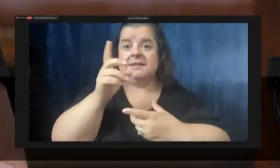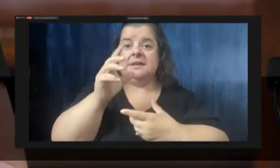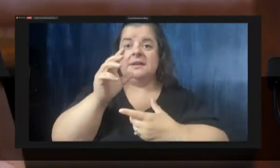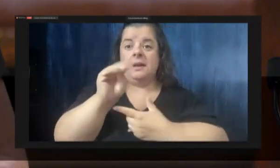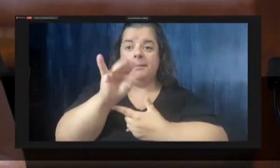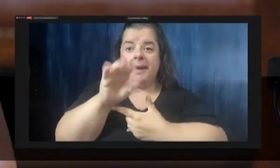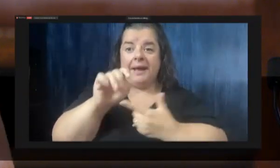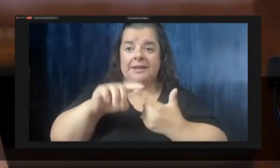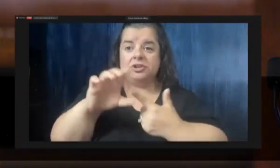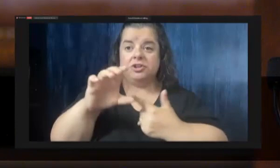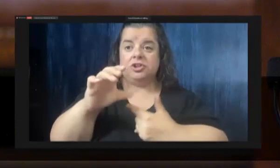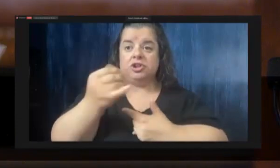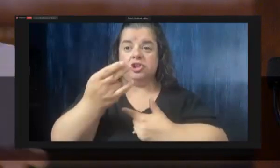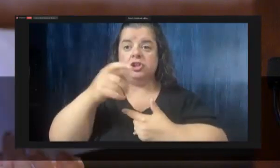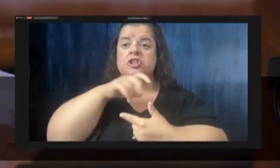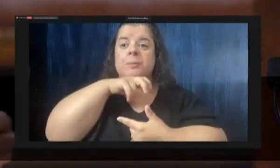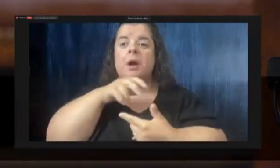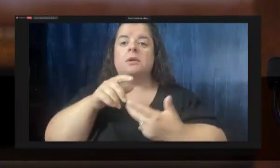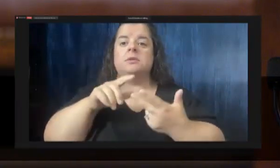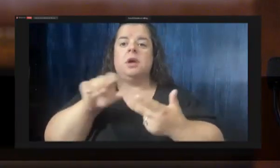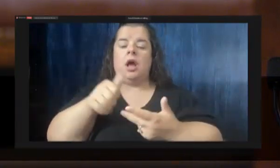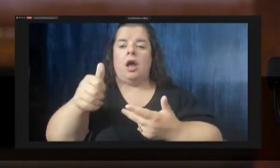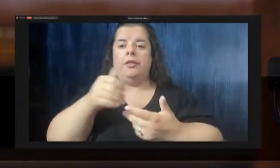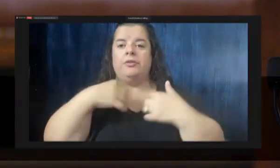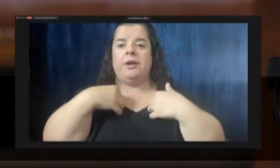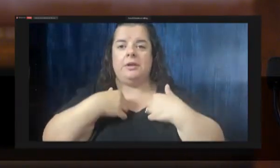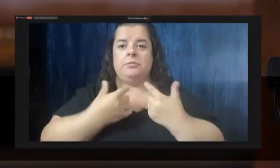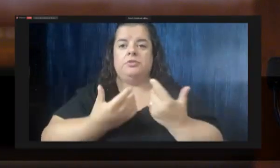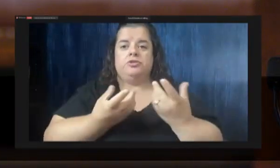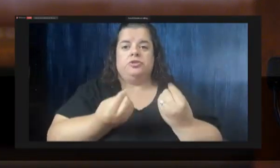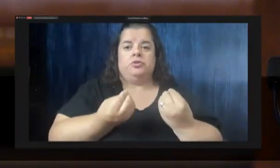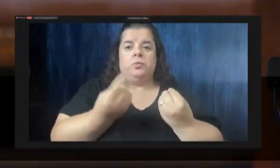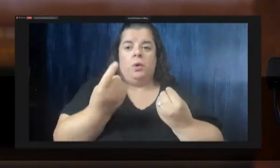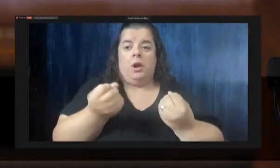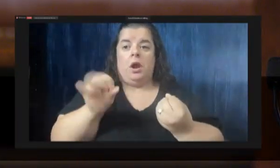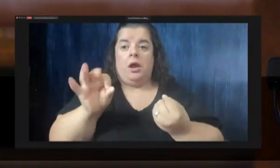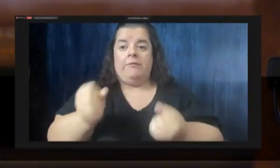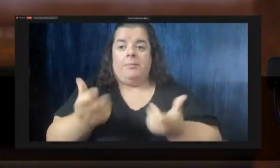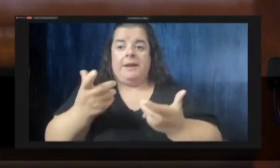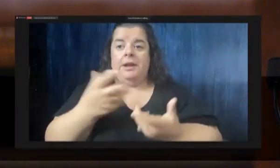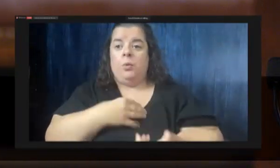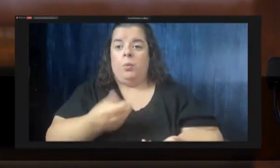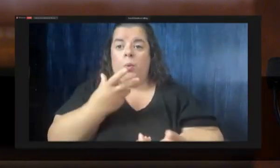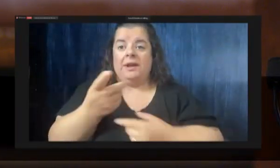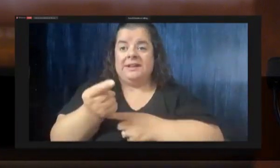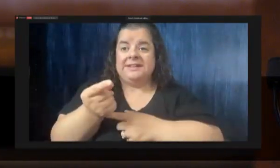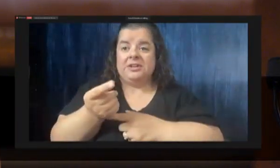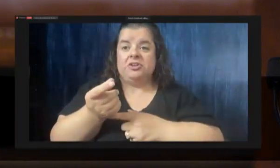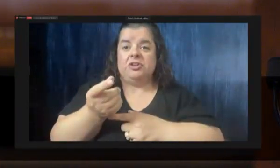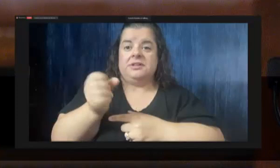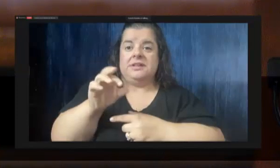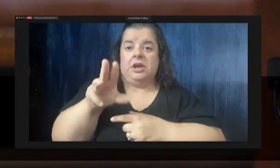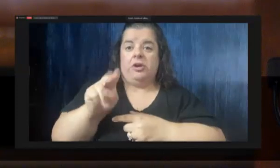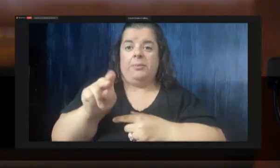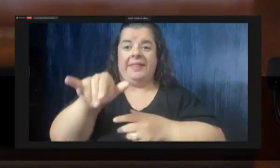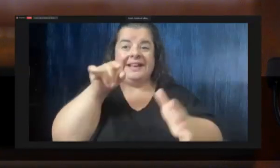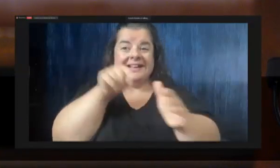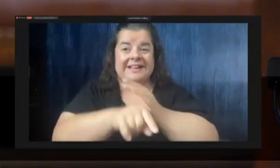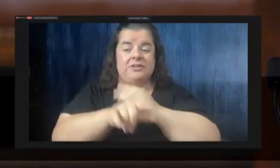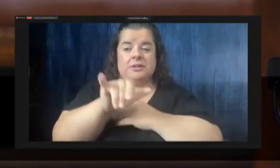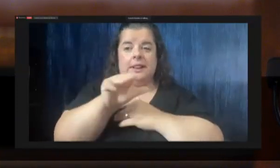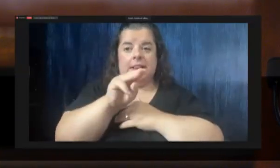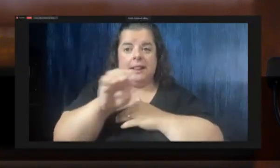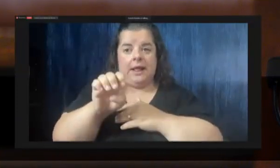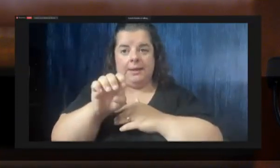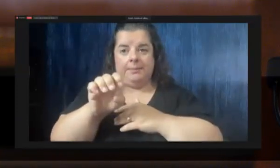fact, here's one study, one of many. White-tailed deer serum kills the Lyme disease spirochete. It actually kills the